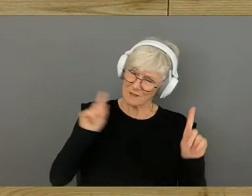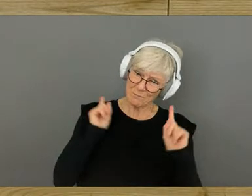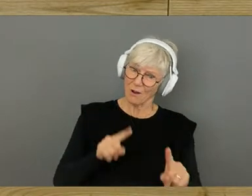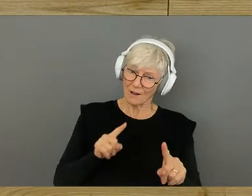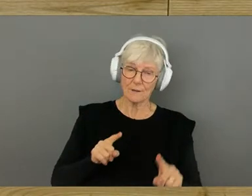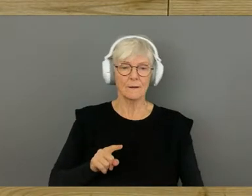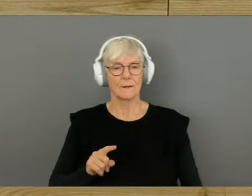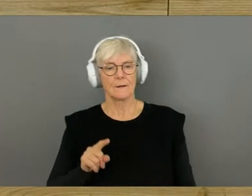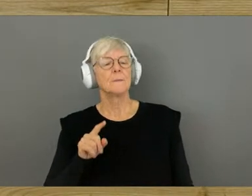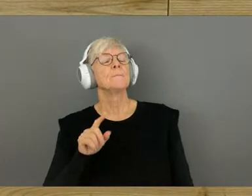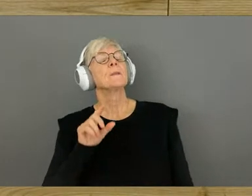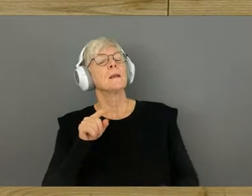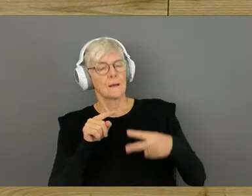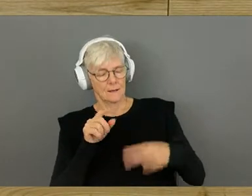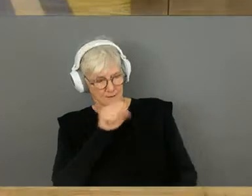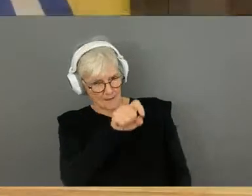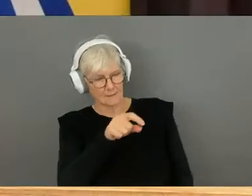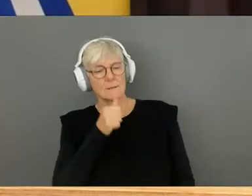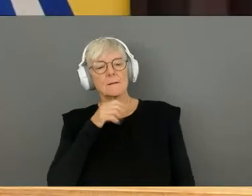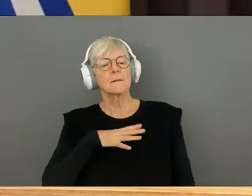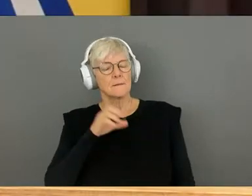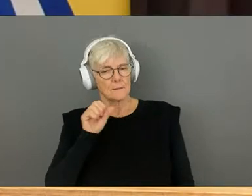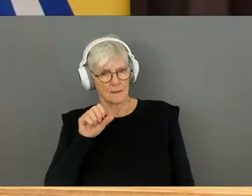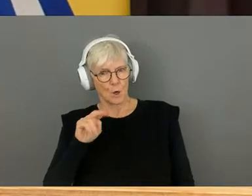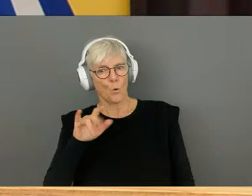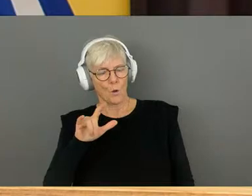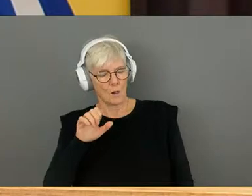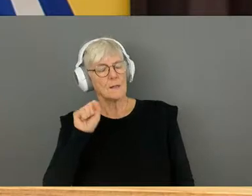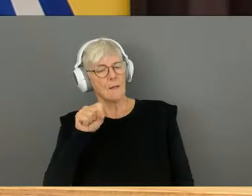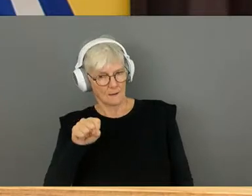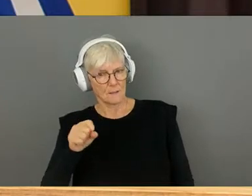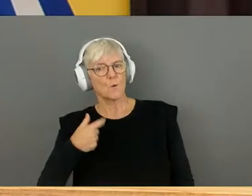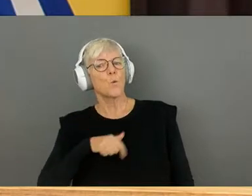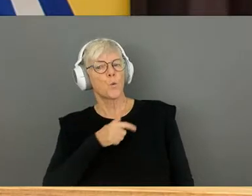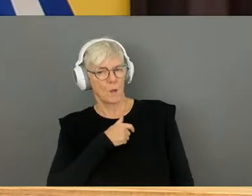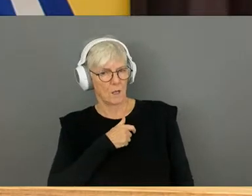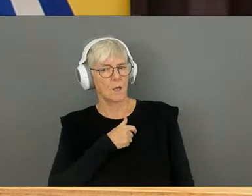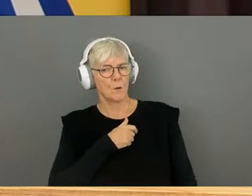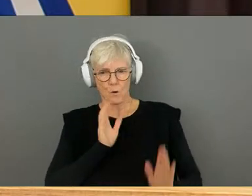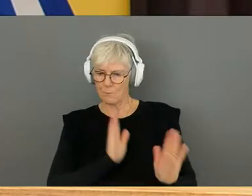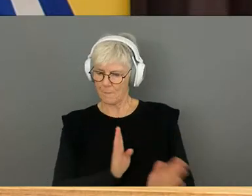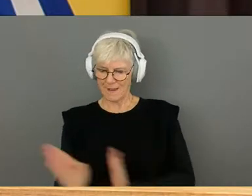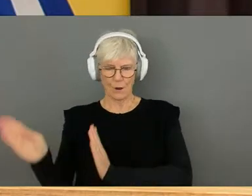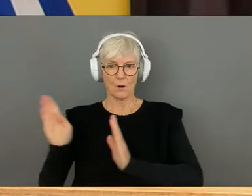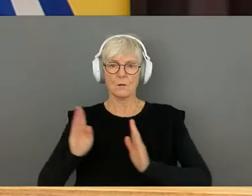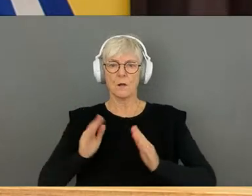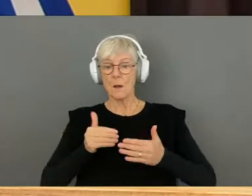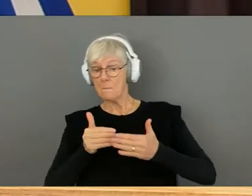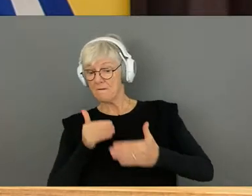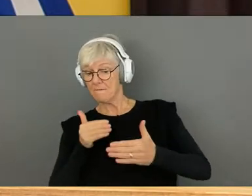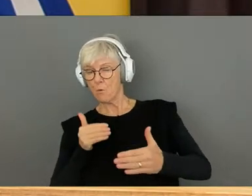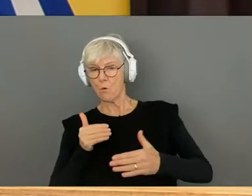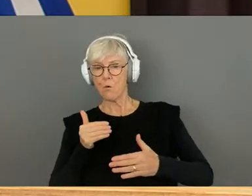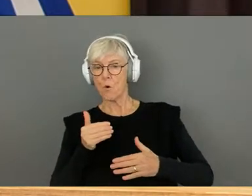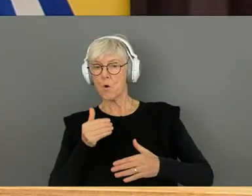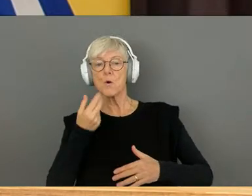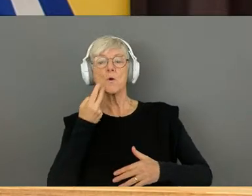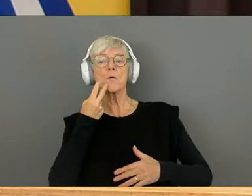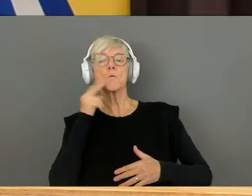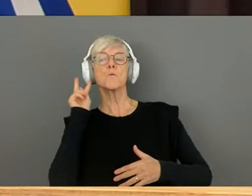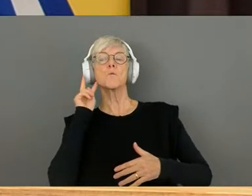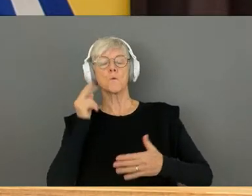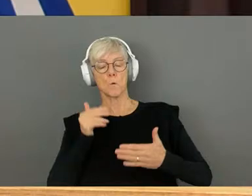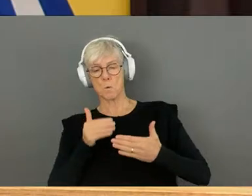prepared. We base it on, so we watch the weather several days in advance. We have a number